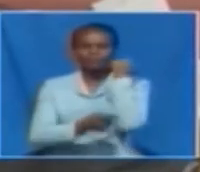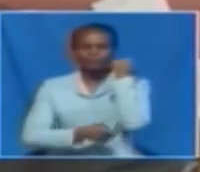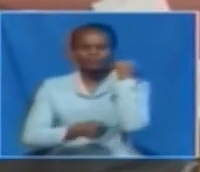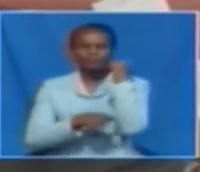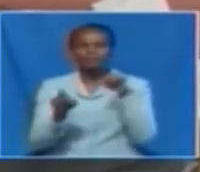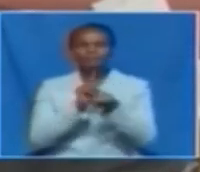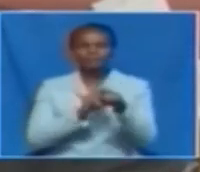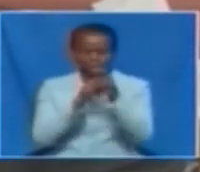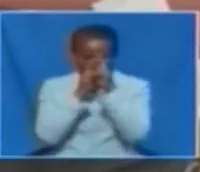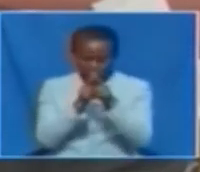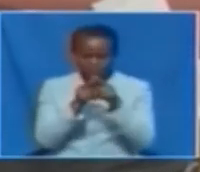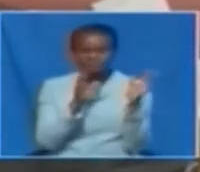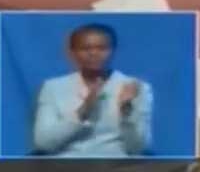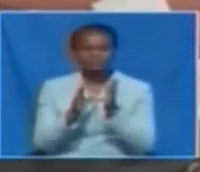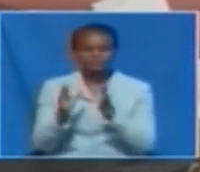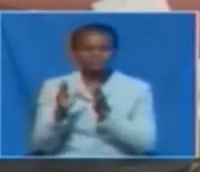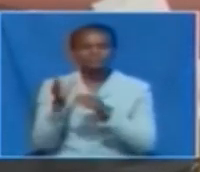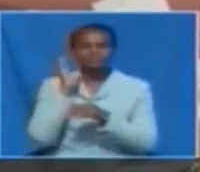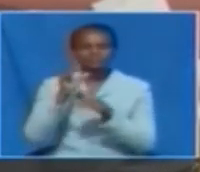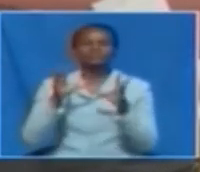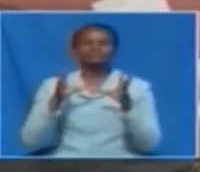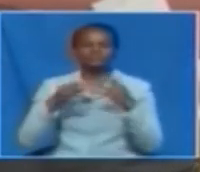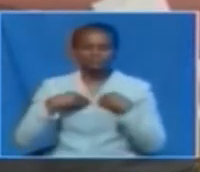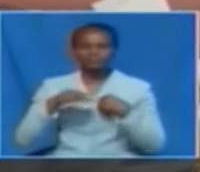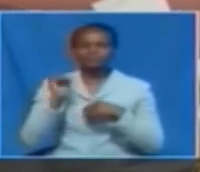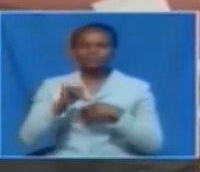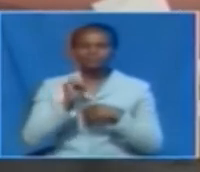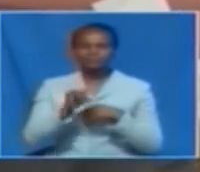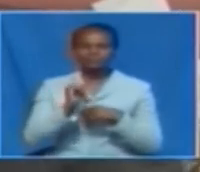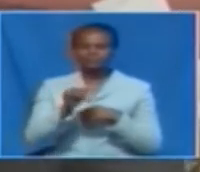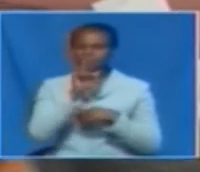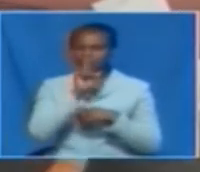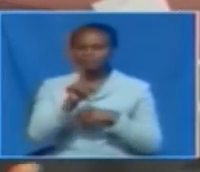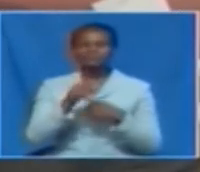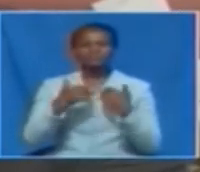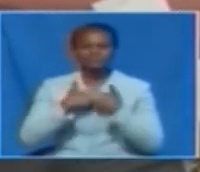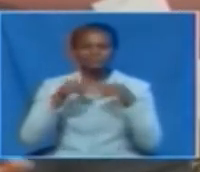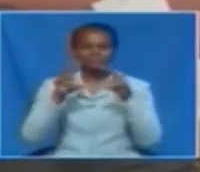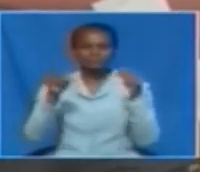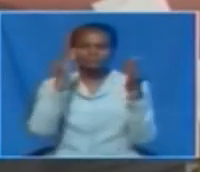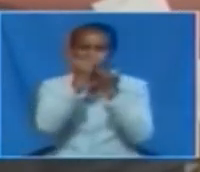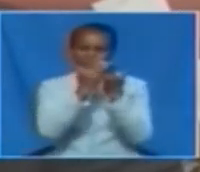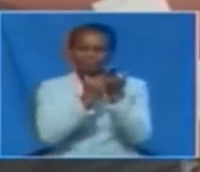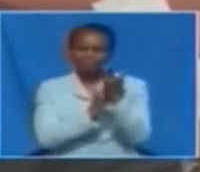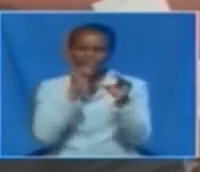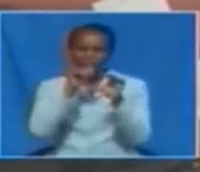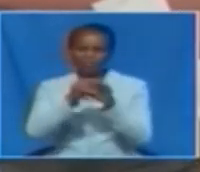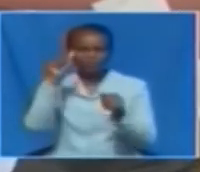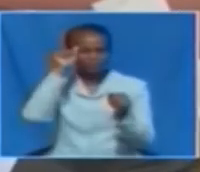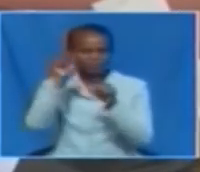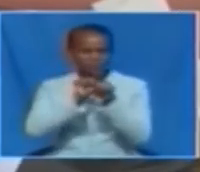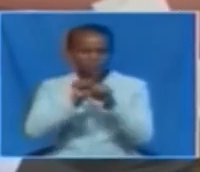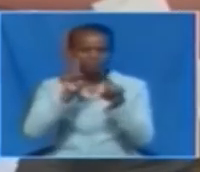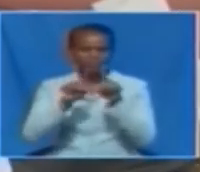mutually respectable arrangement. They accept that there is no agenda around or beside, but it